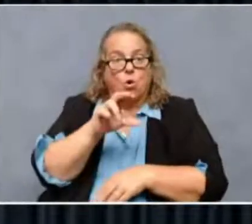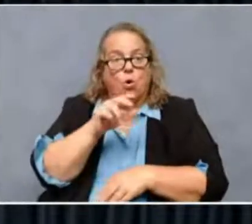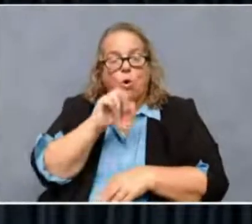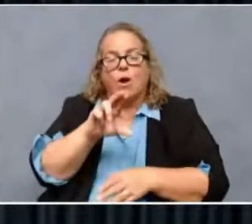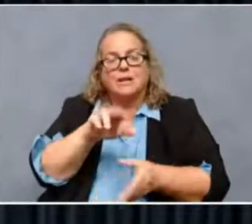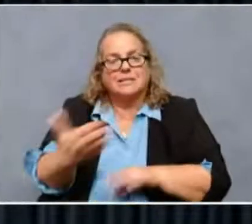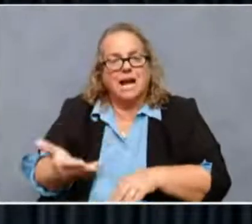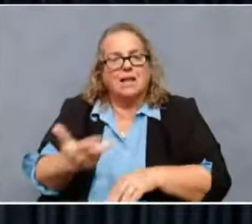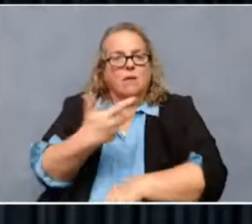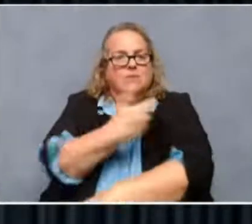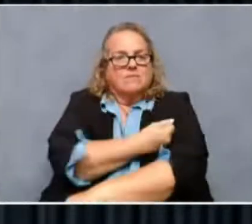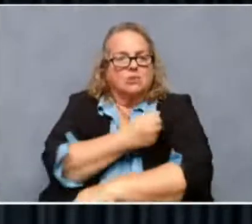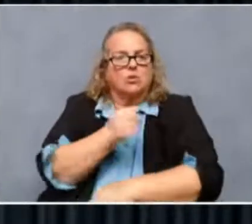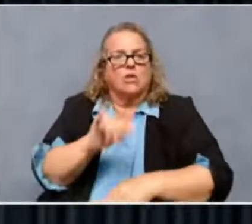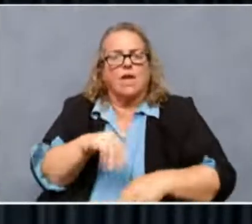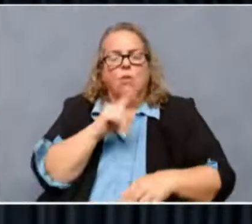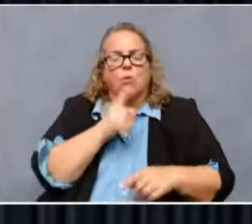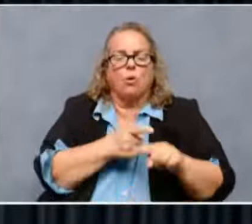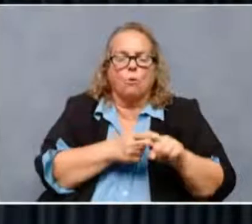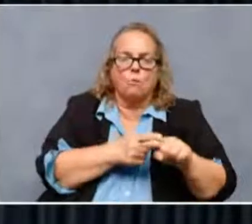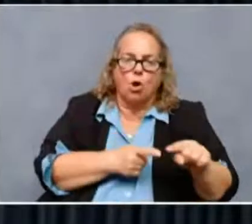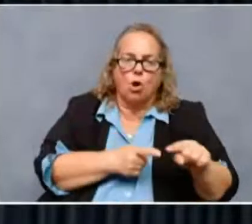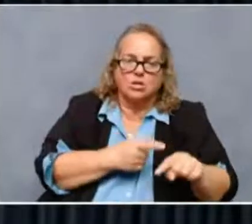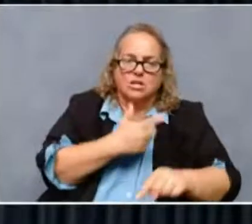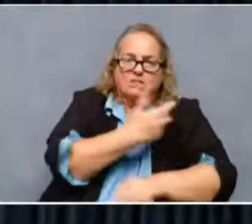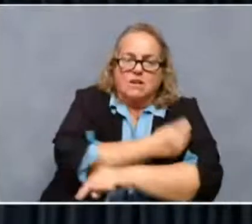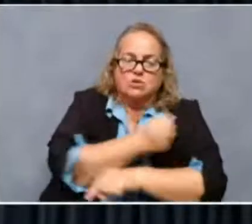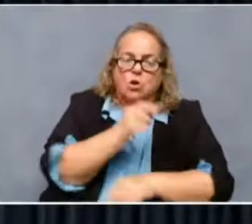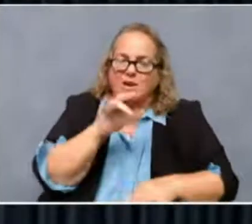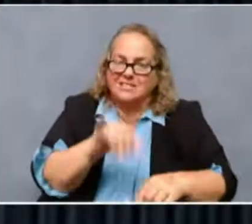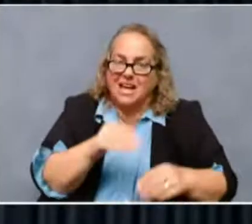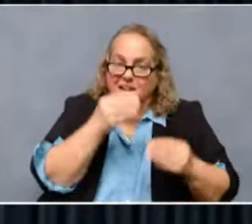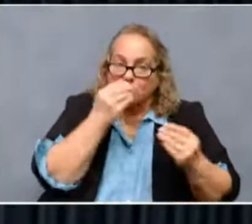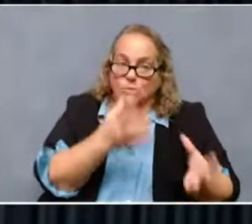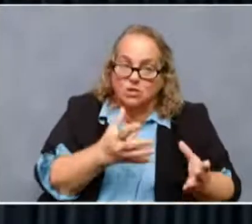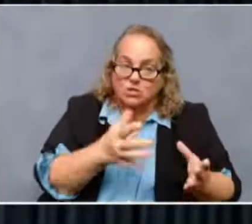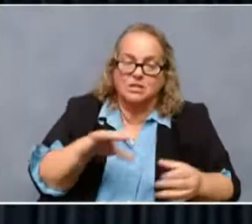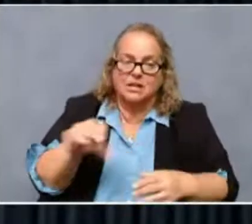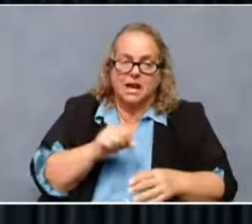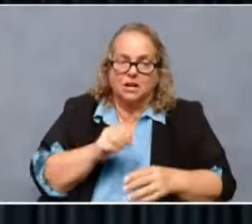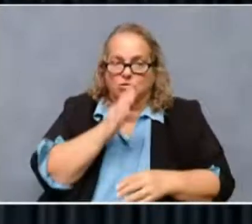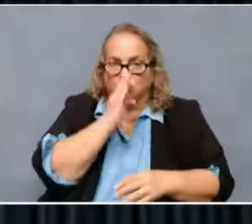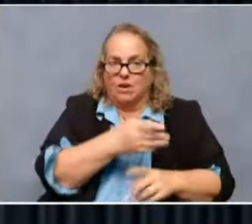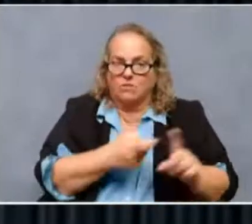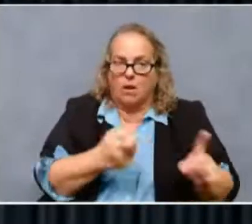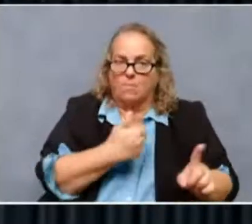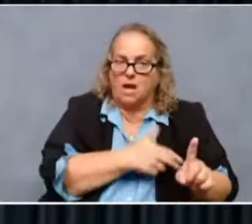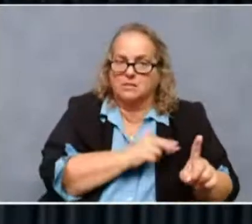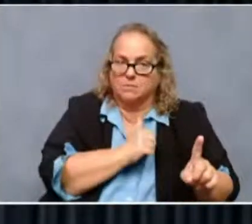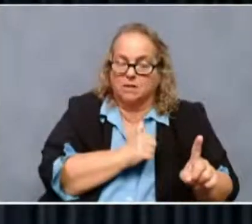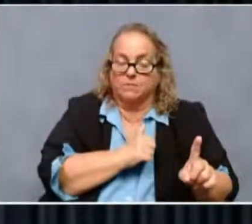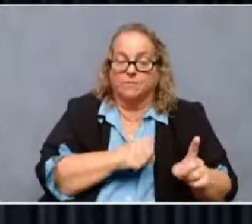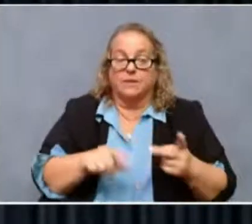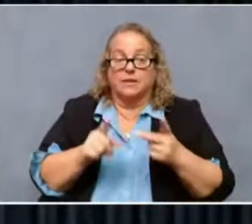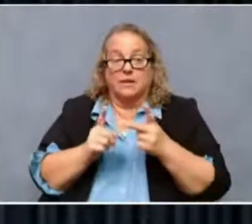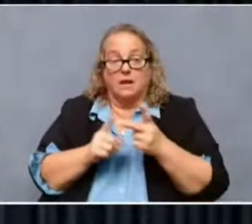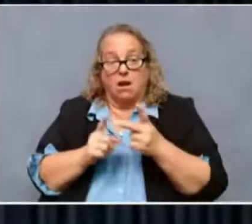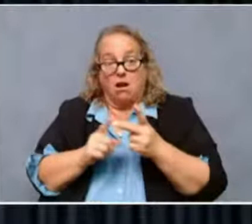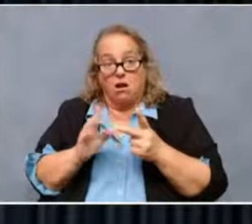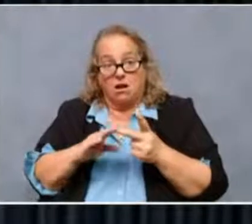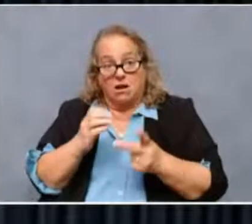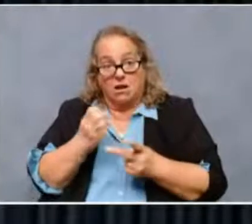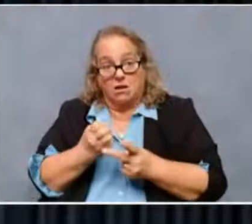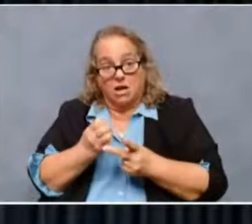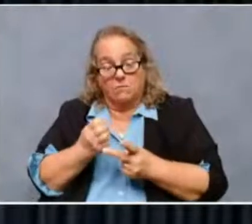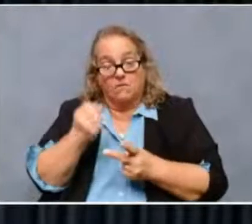partially vaccinated, or unvaccinated, or was that information taken directly at the hospitals? And then on the economy, For so many years,